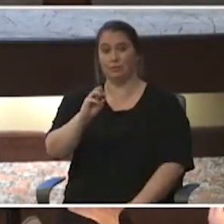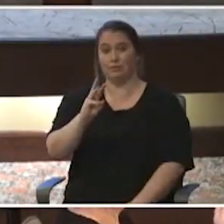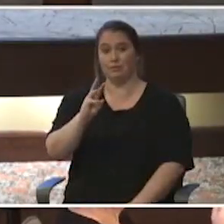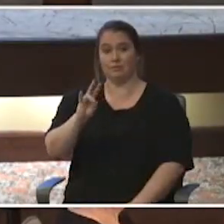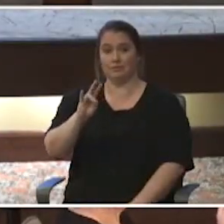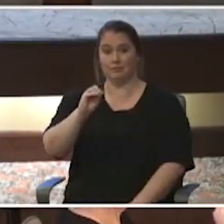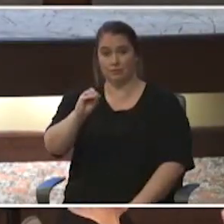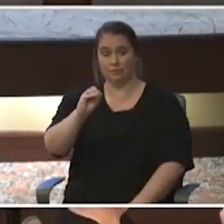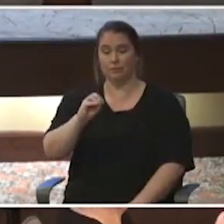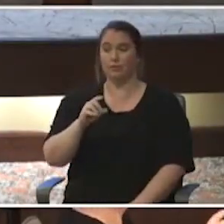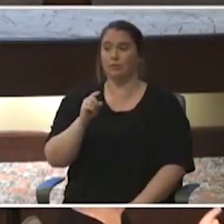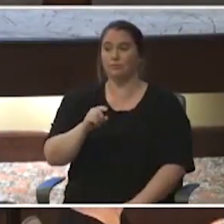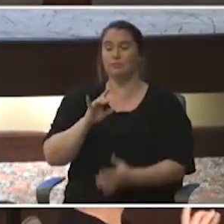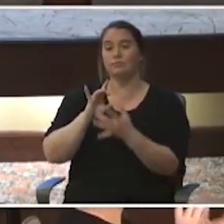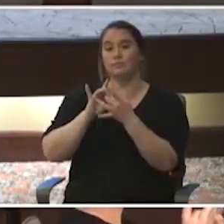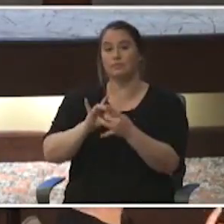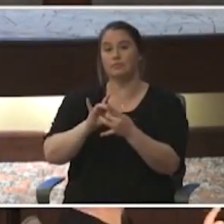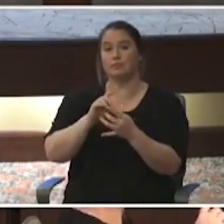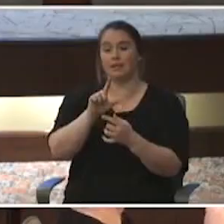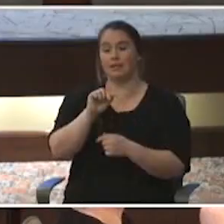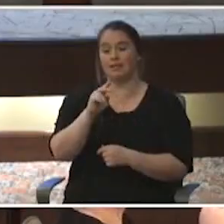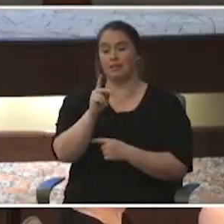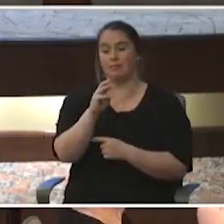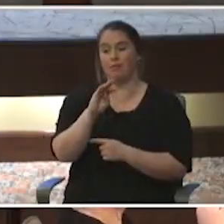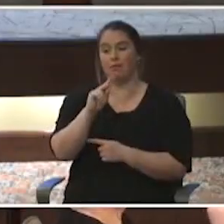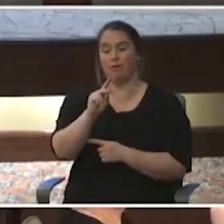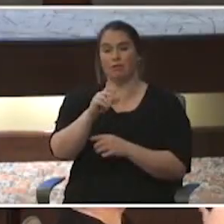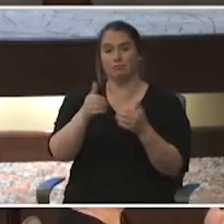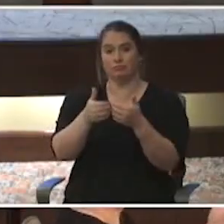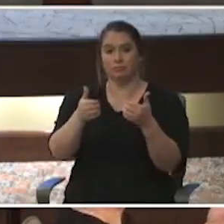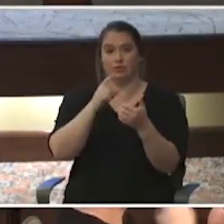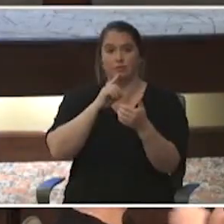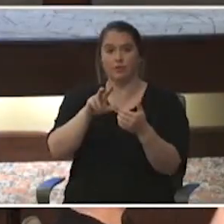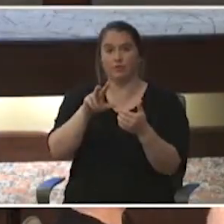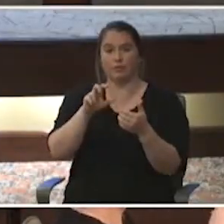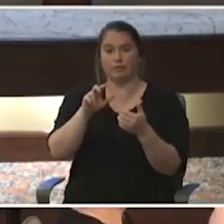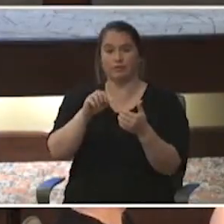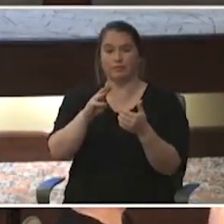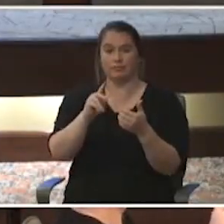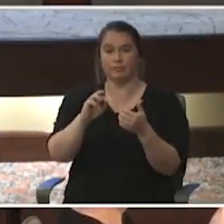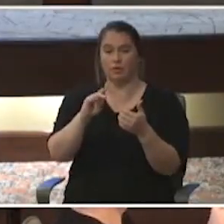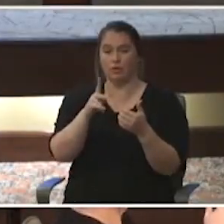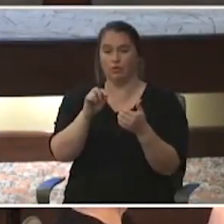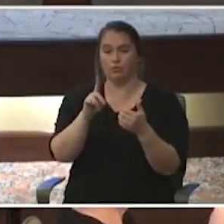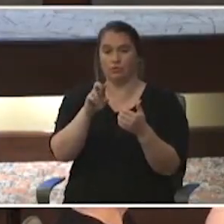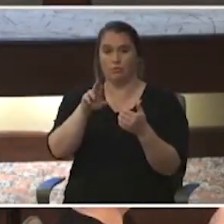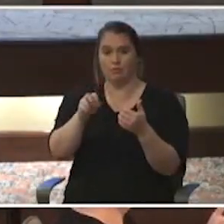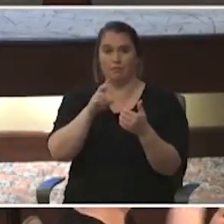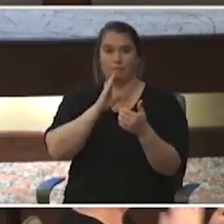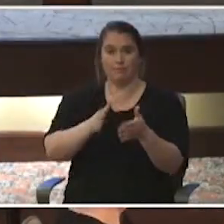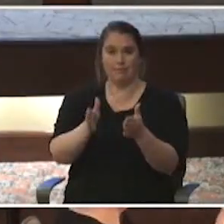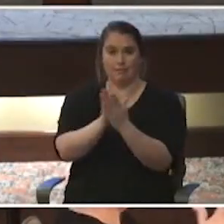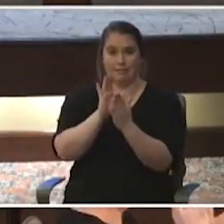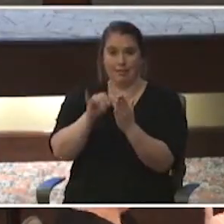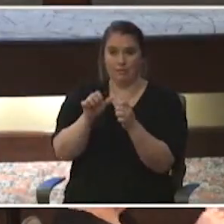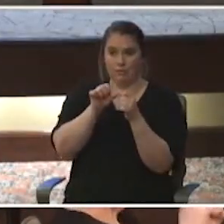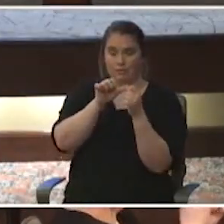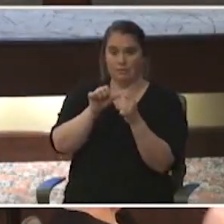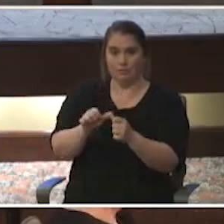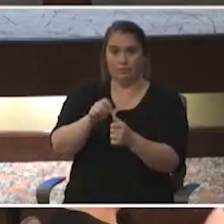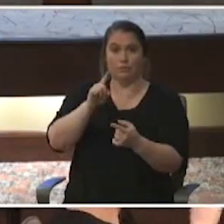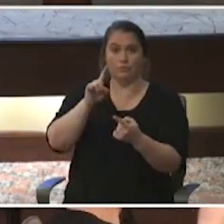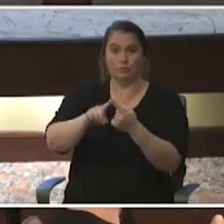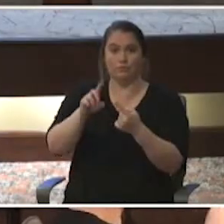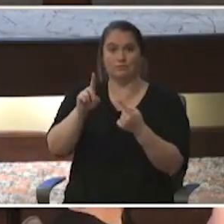to the historic landmark designation for the Sanger House at 3600 MacArthur Drive. The applicants have asked the item to be continued to the